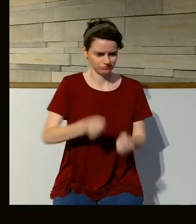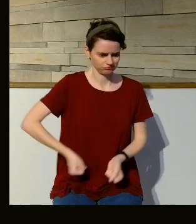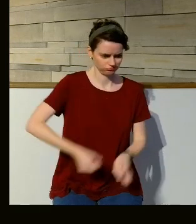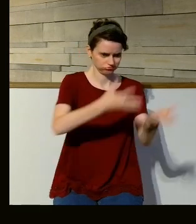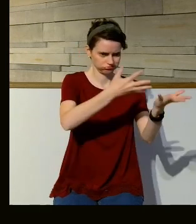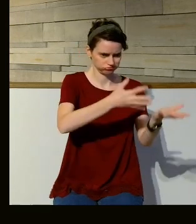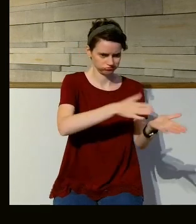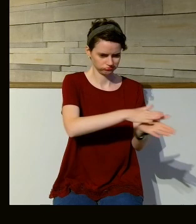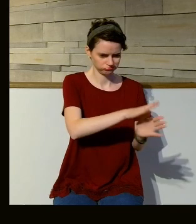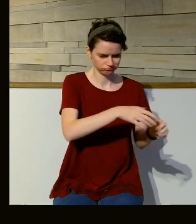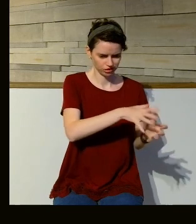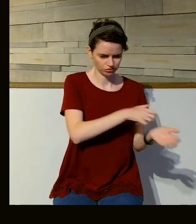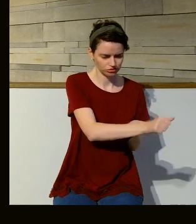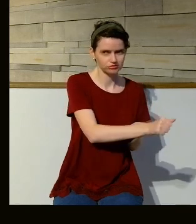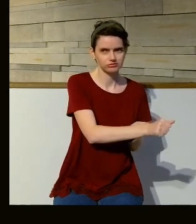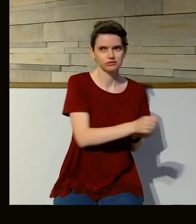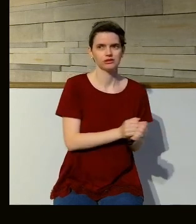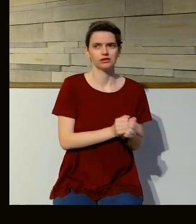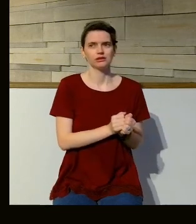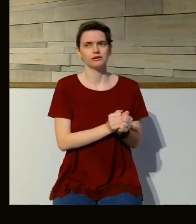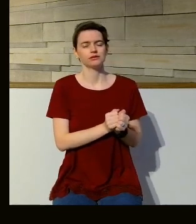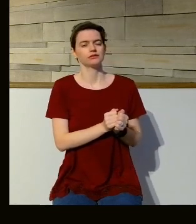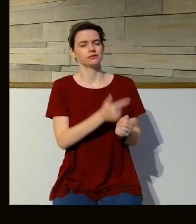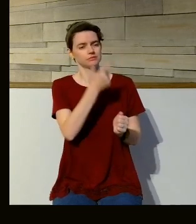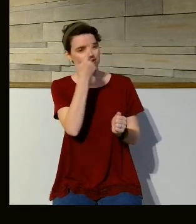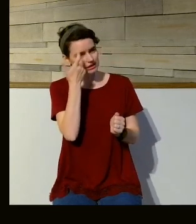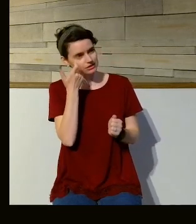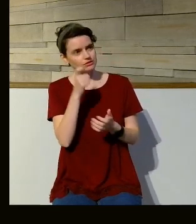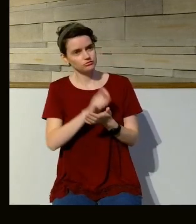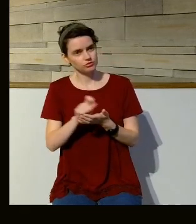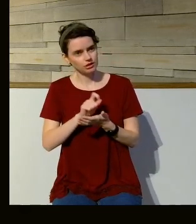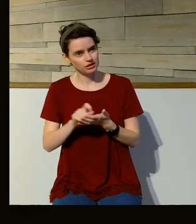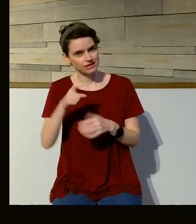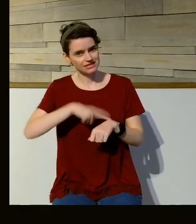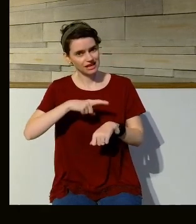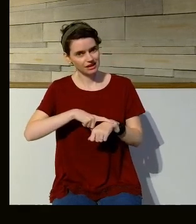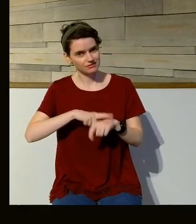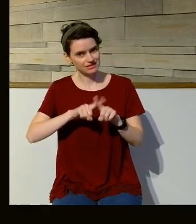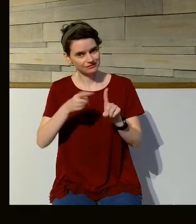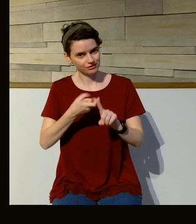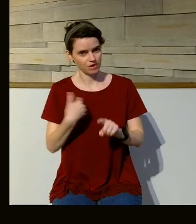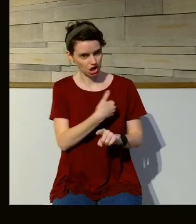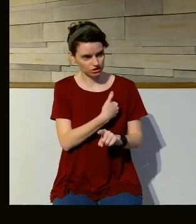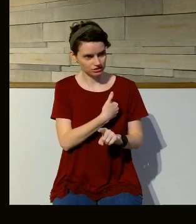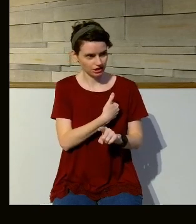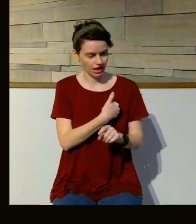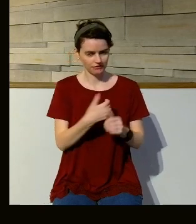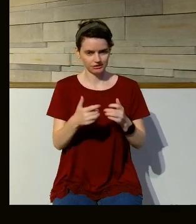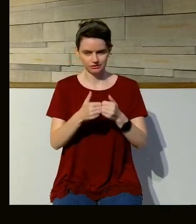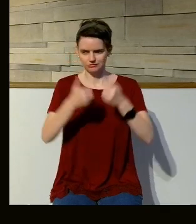and walked on by men." Now, because this was written at a time different than ours, and because there's such a